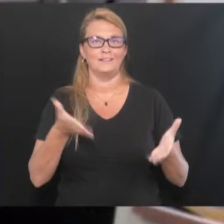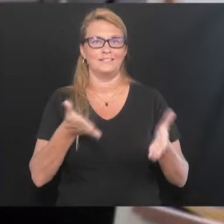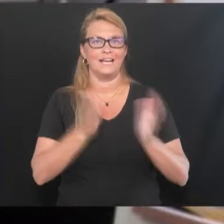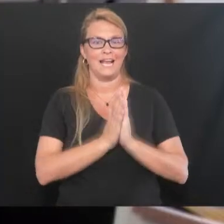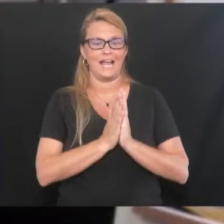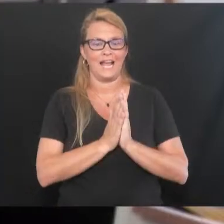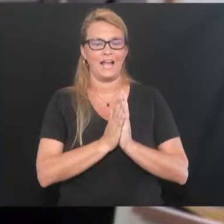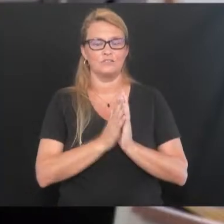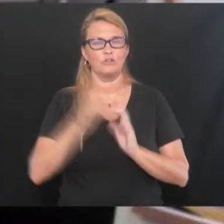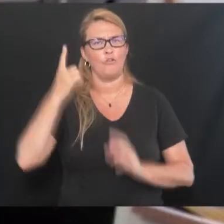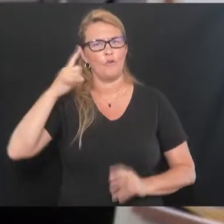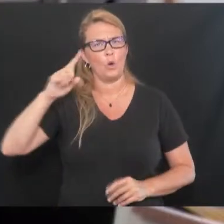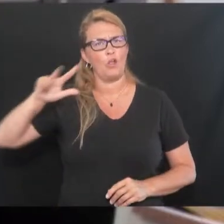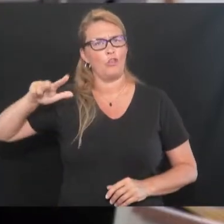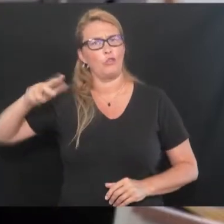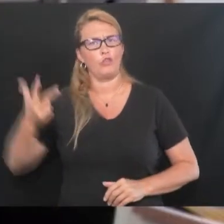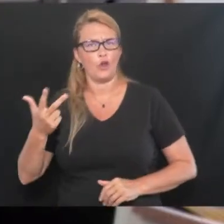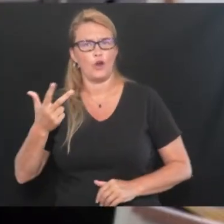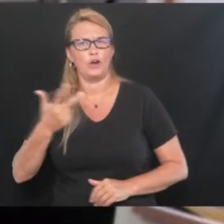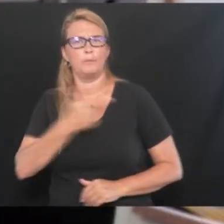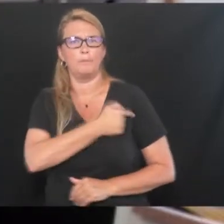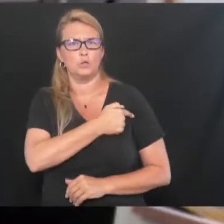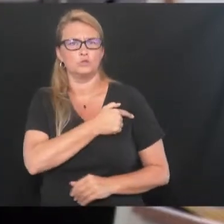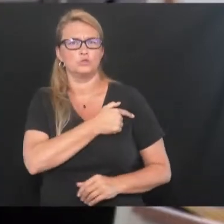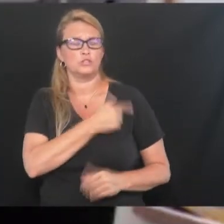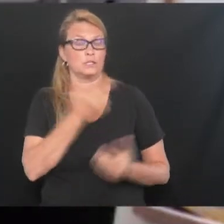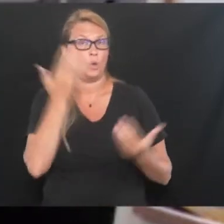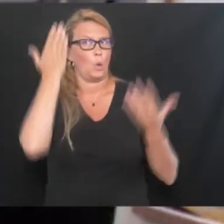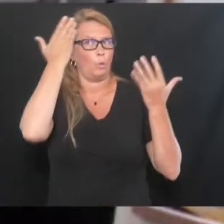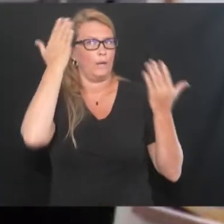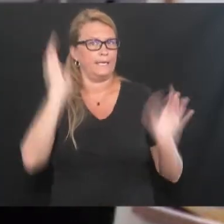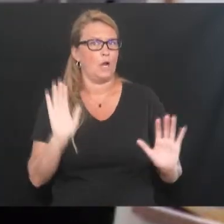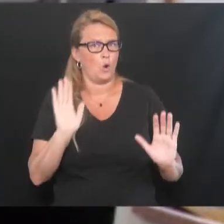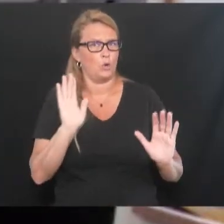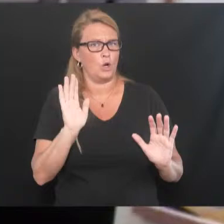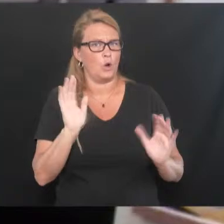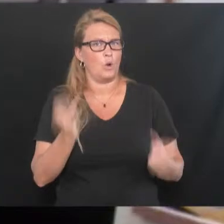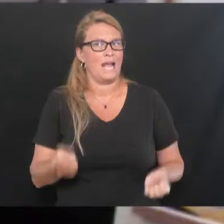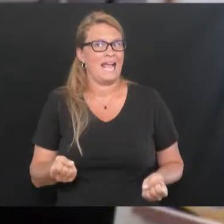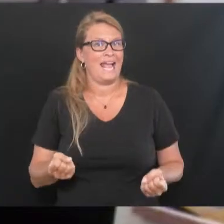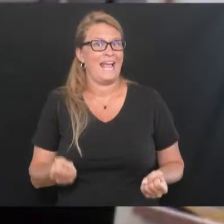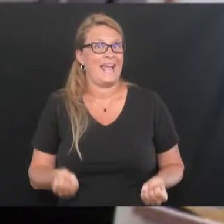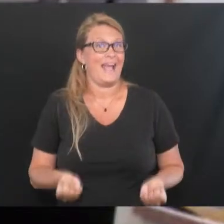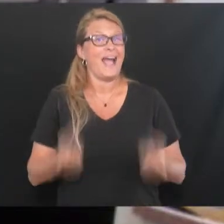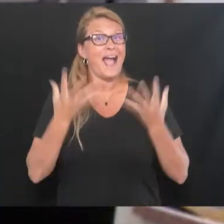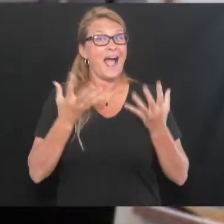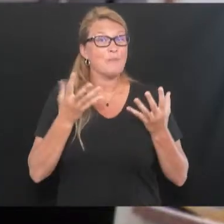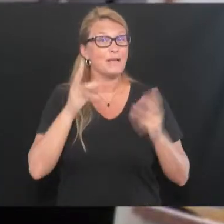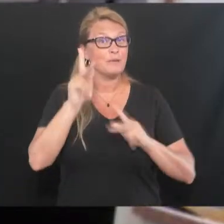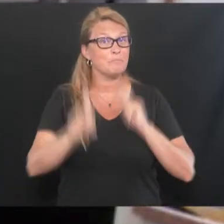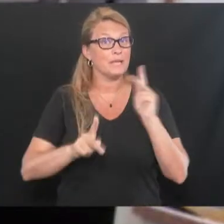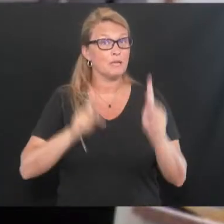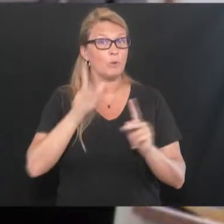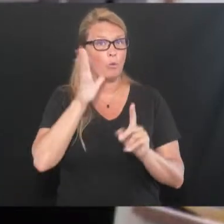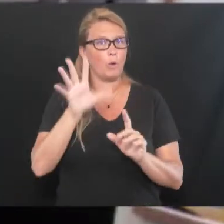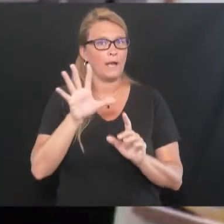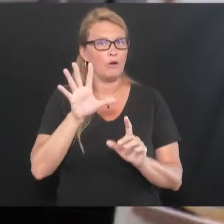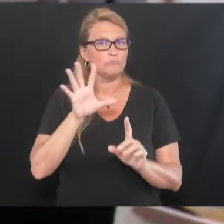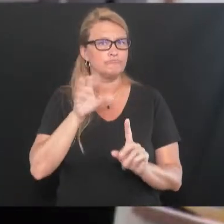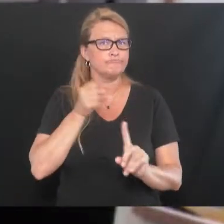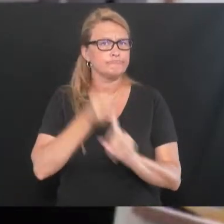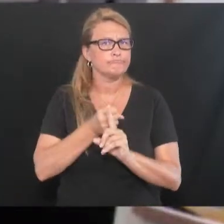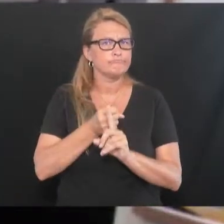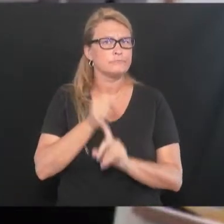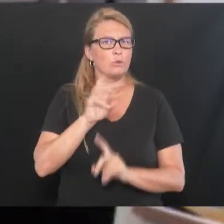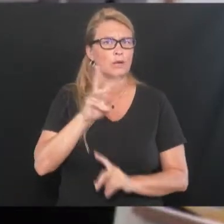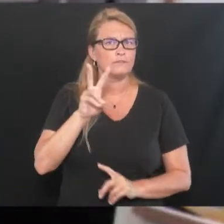third booster shots. I know General Hoyer just said we don't know exactly how many West Virginians this will be applicable to, but I was wondering